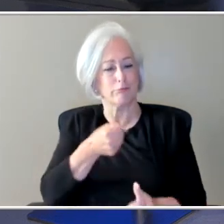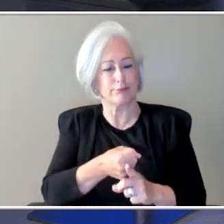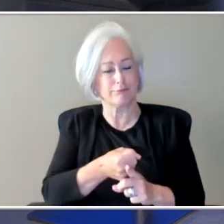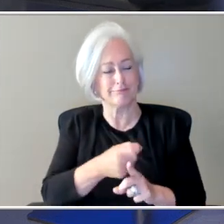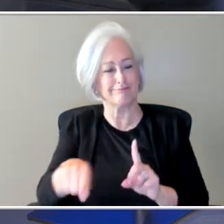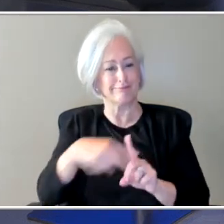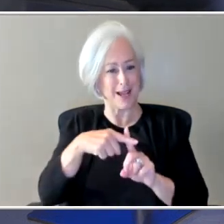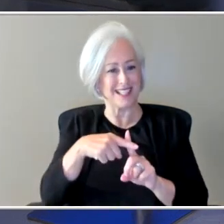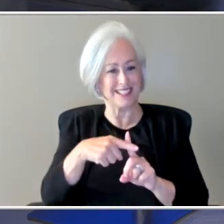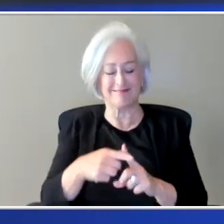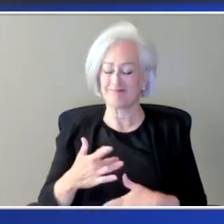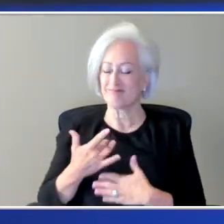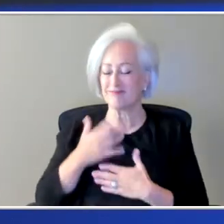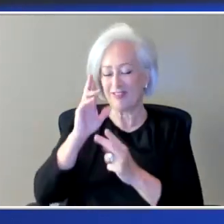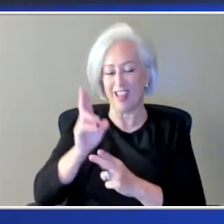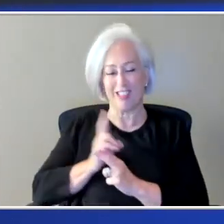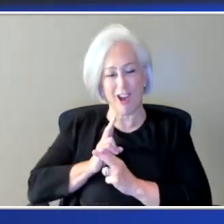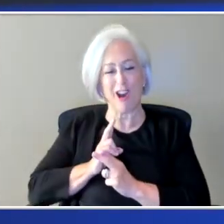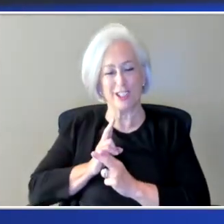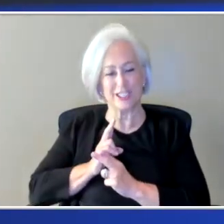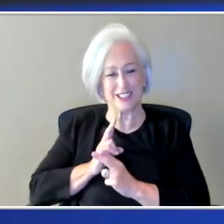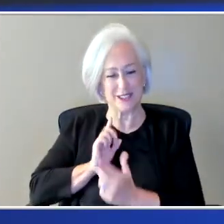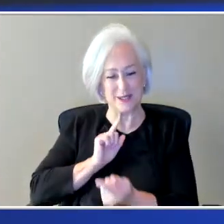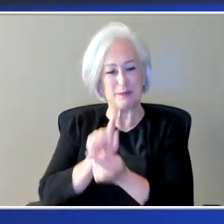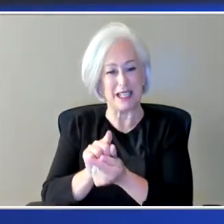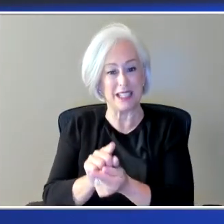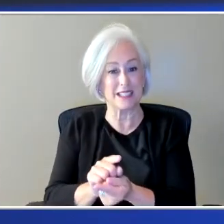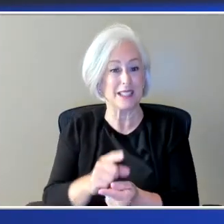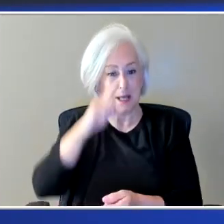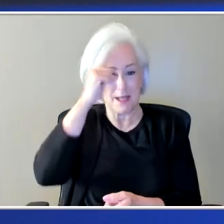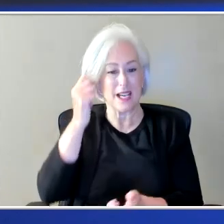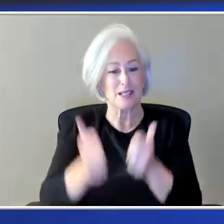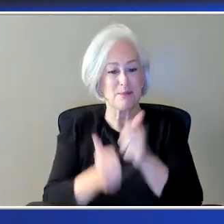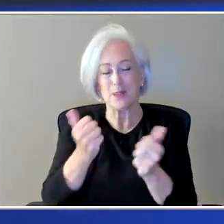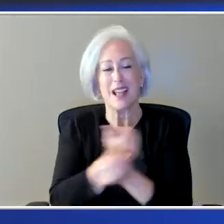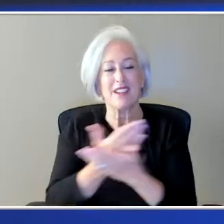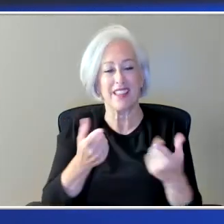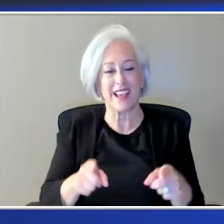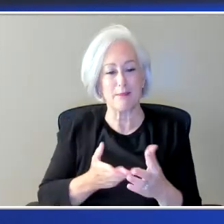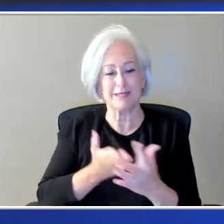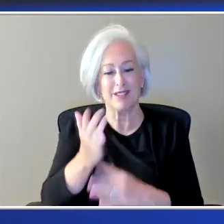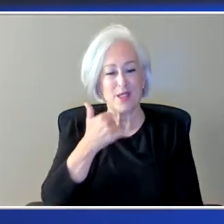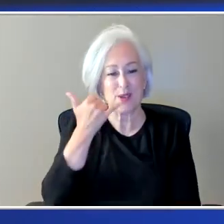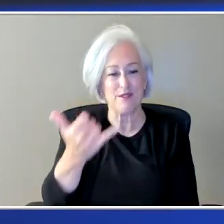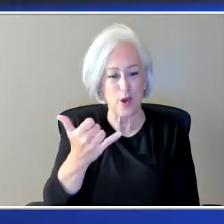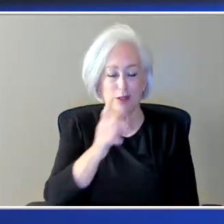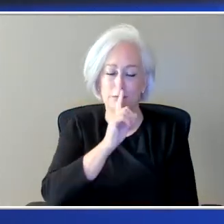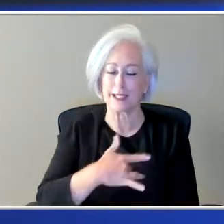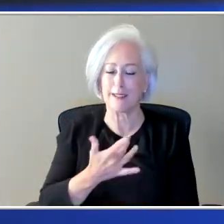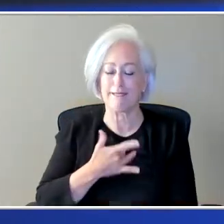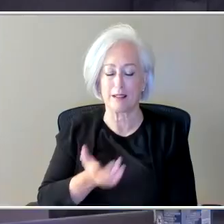honor to get to meet, because like you said, most of we do over the phone, and so, but it was just an honor. Well, it was really special for